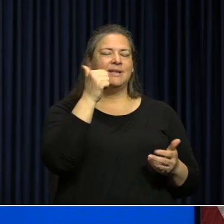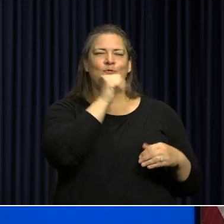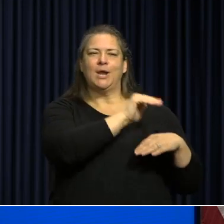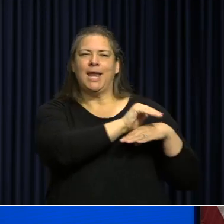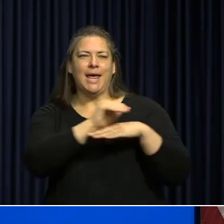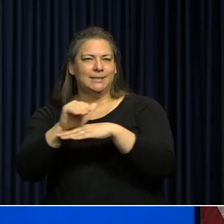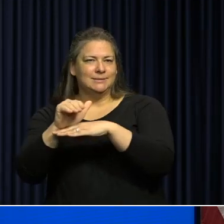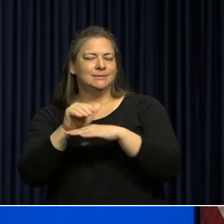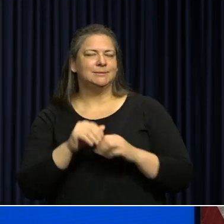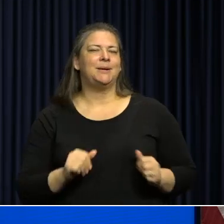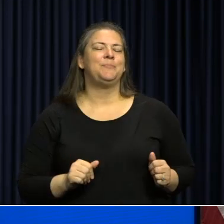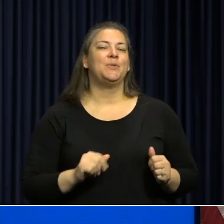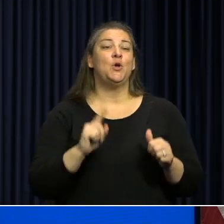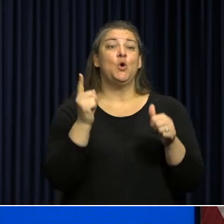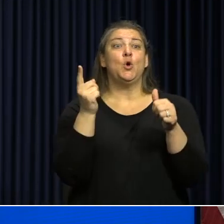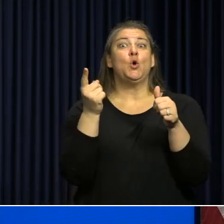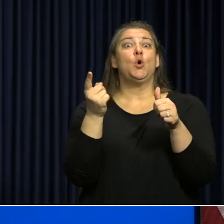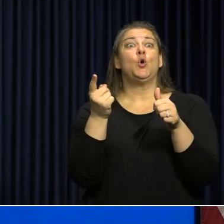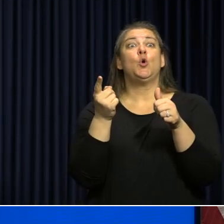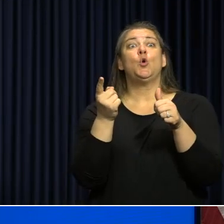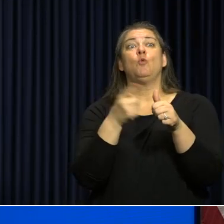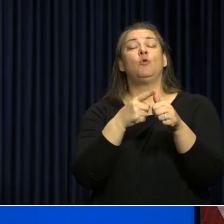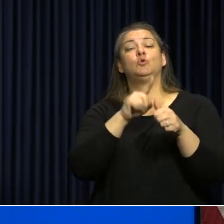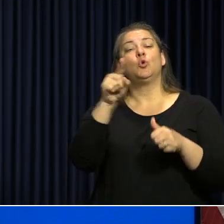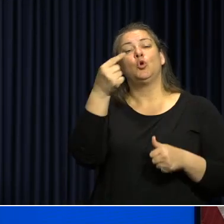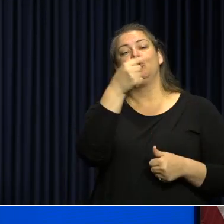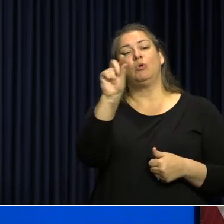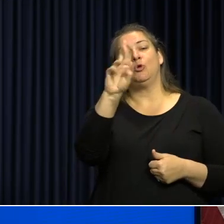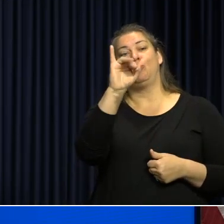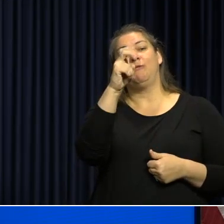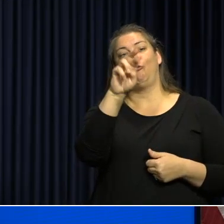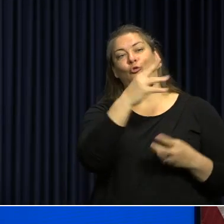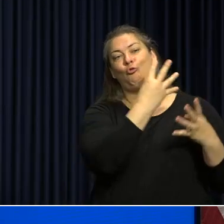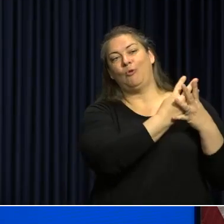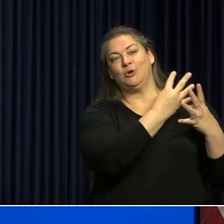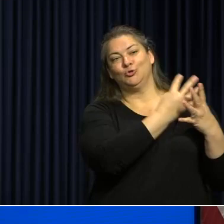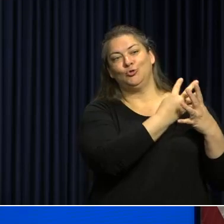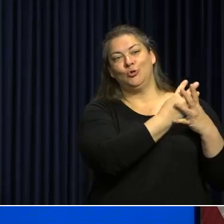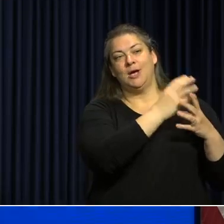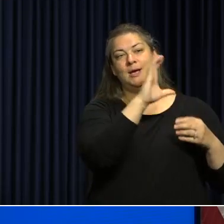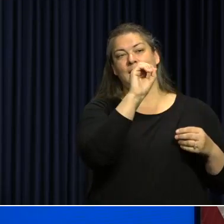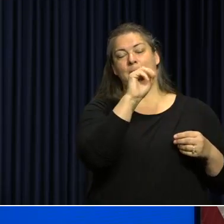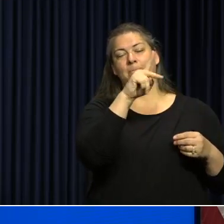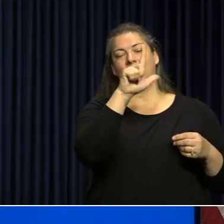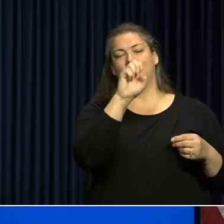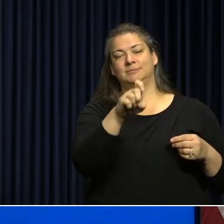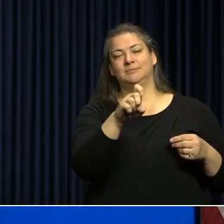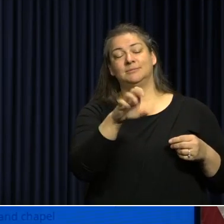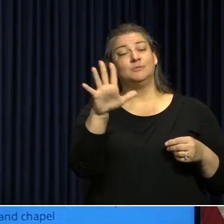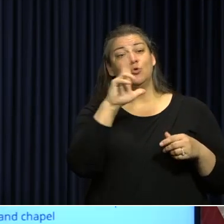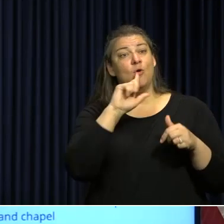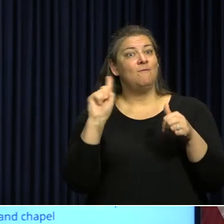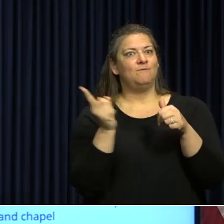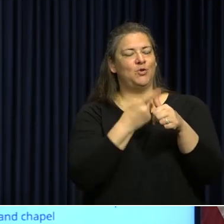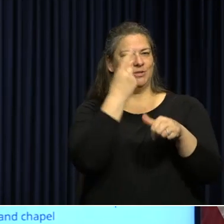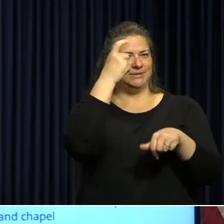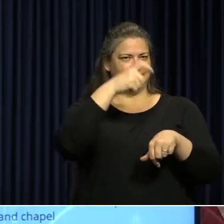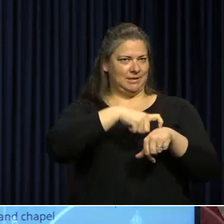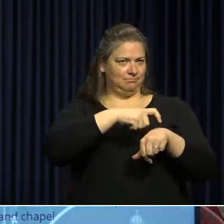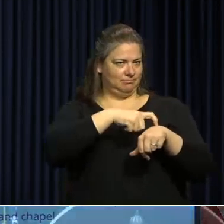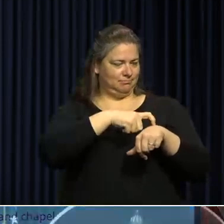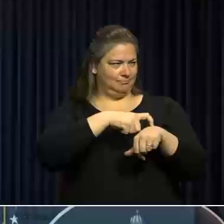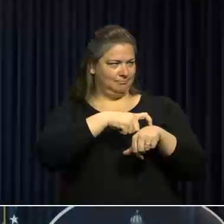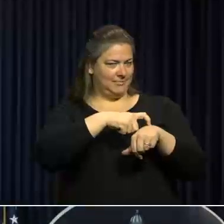night. First of all, let's go to Green River Correctional Complex. The first time in